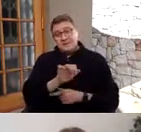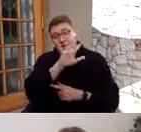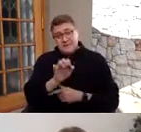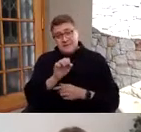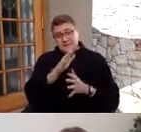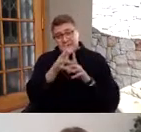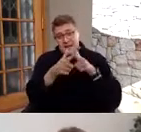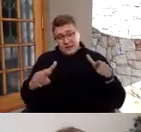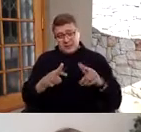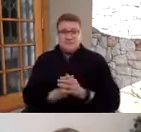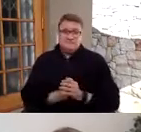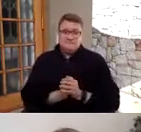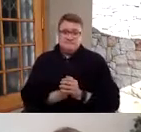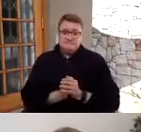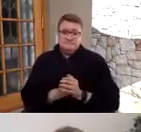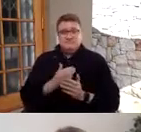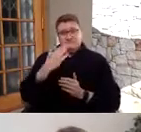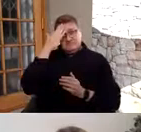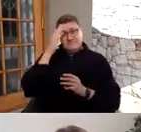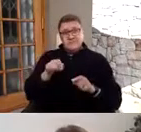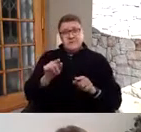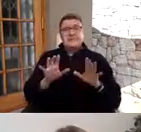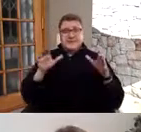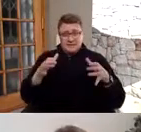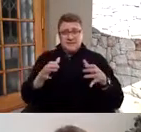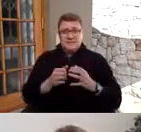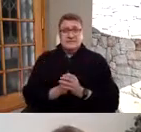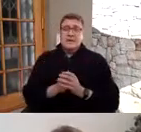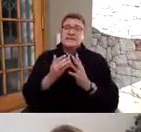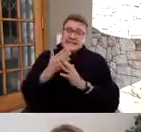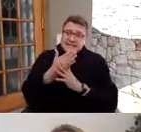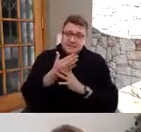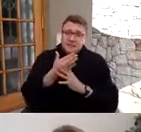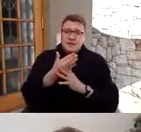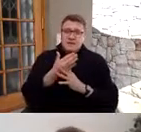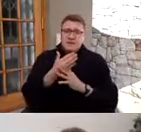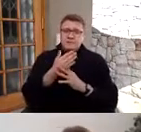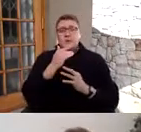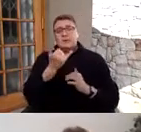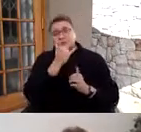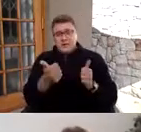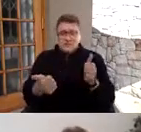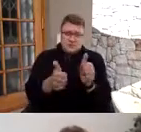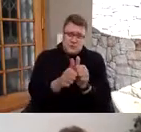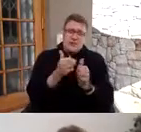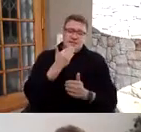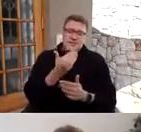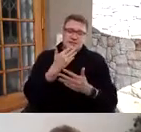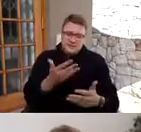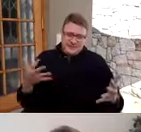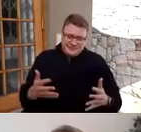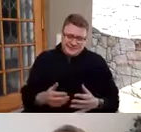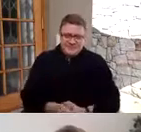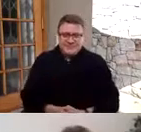I really know that today's session was accessible because you joined us. So thank you, Johnny, as well.